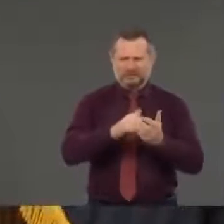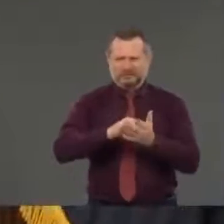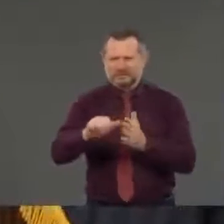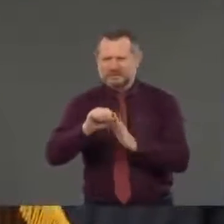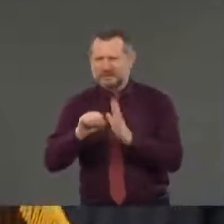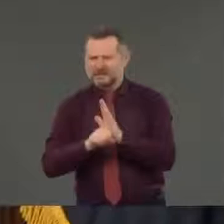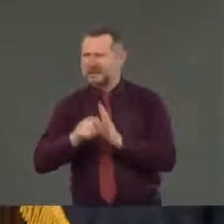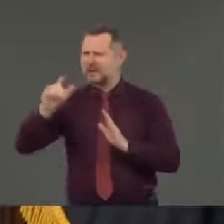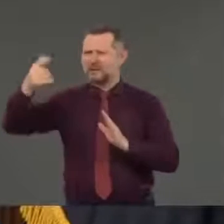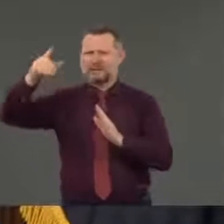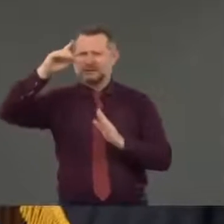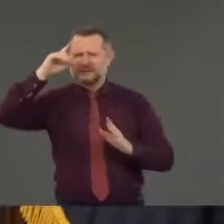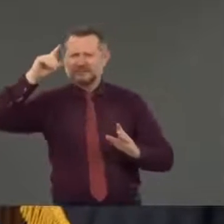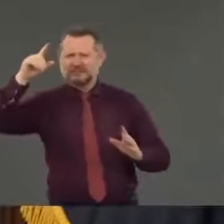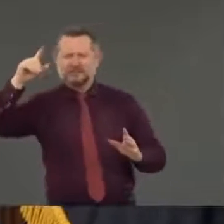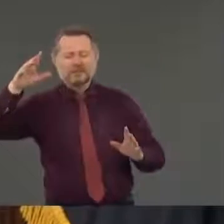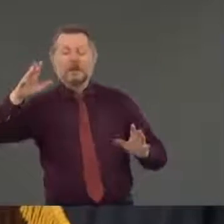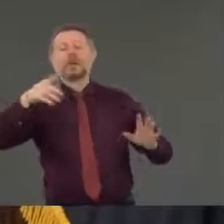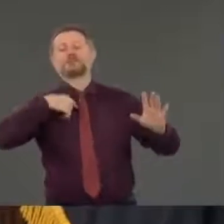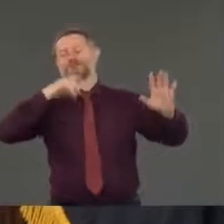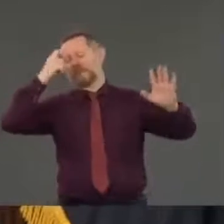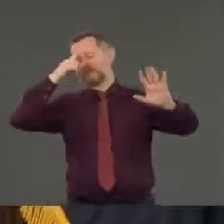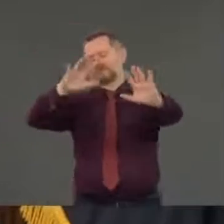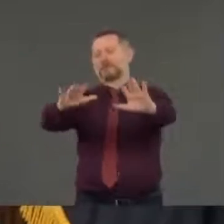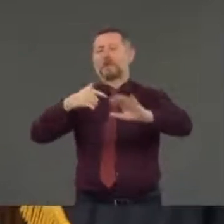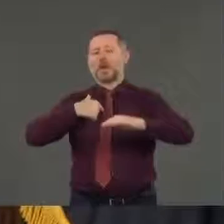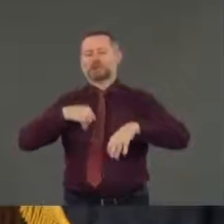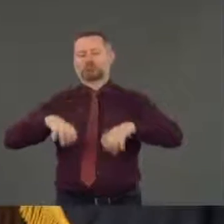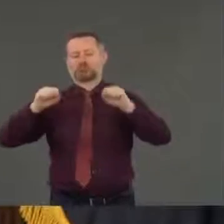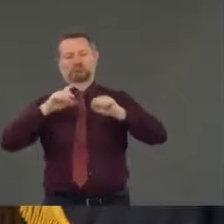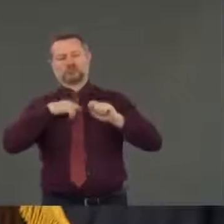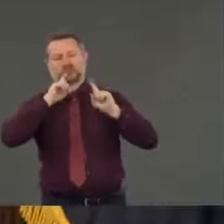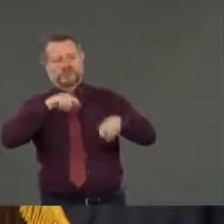I'll ask the doctor to chime in.